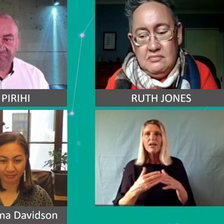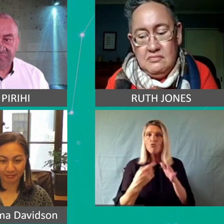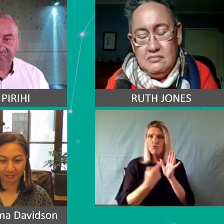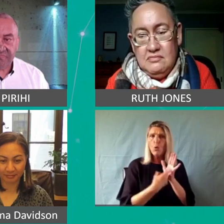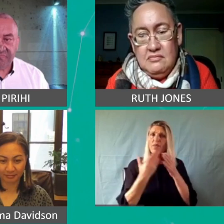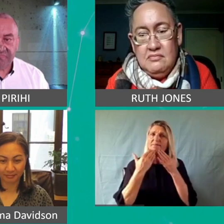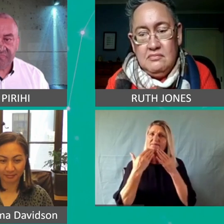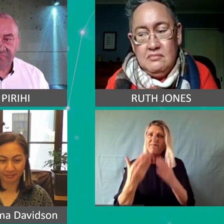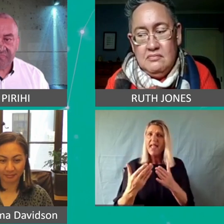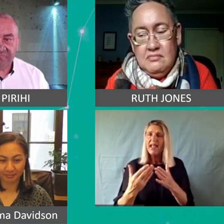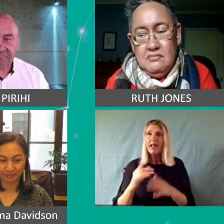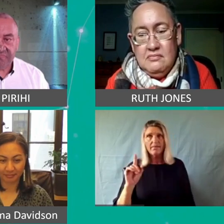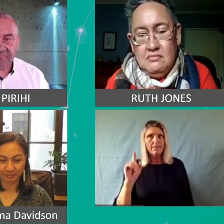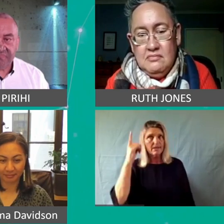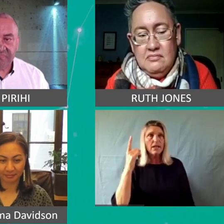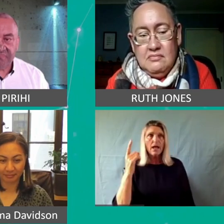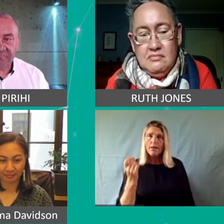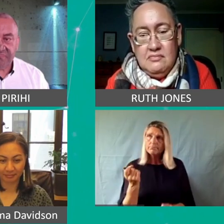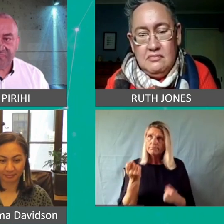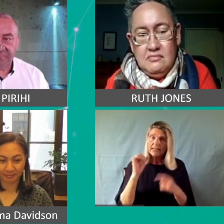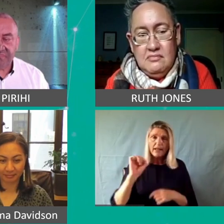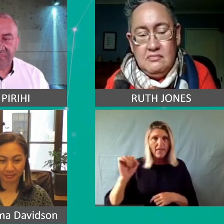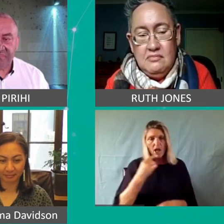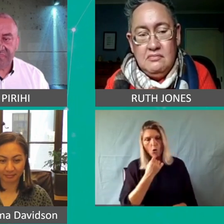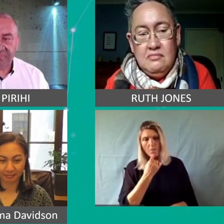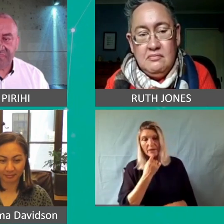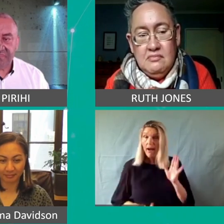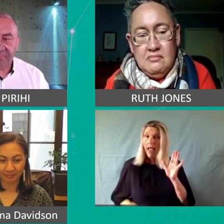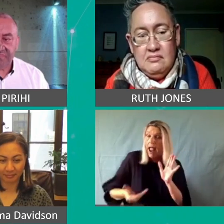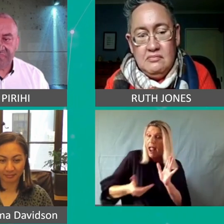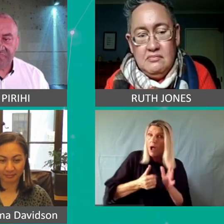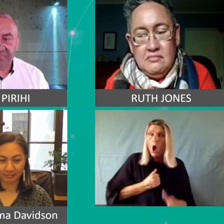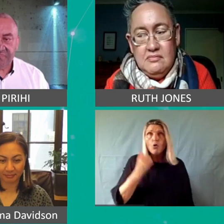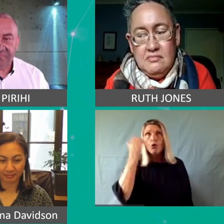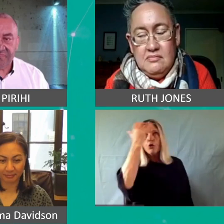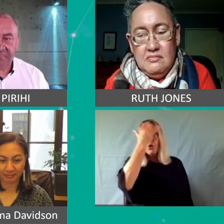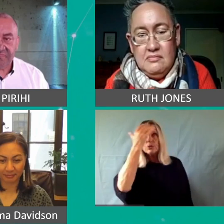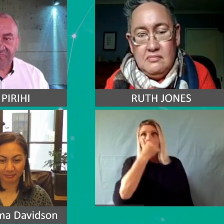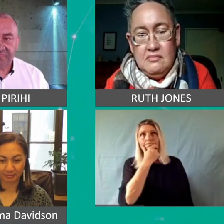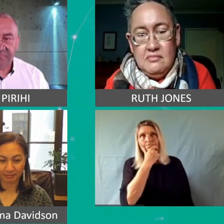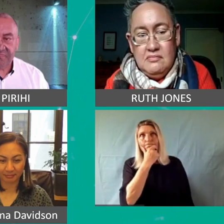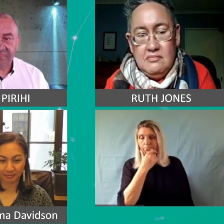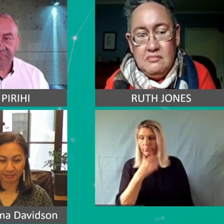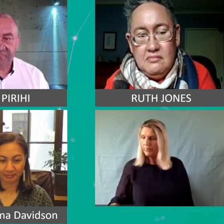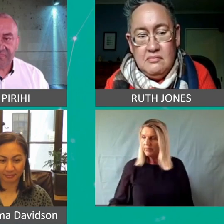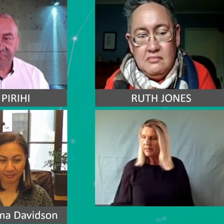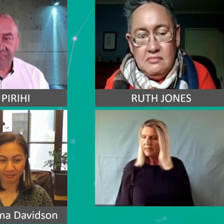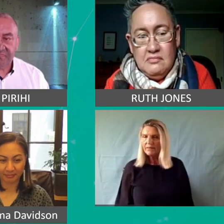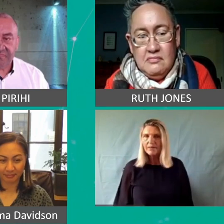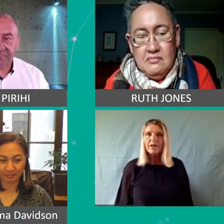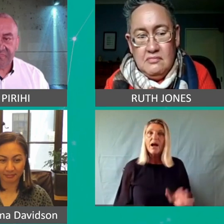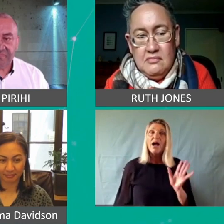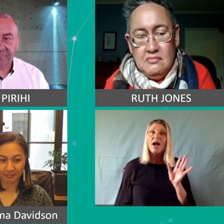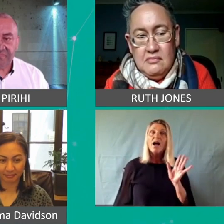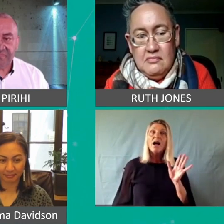underscore those comments and perhaps just add, you know, my own reflection is that, you know, we've arrived at